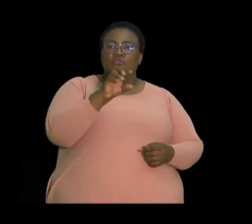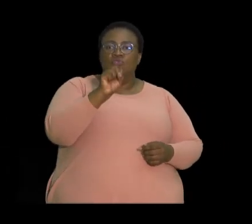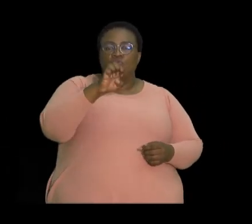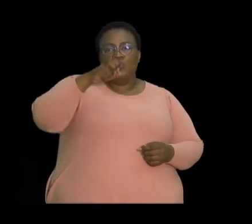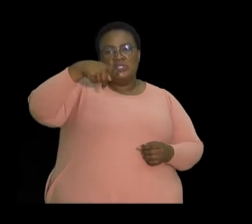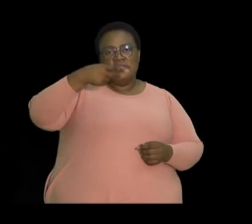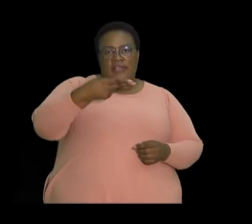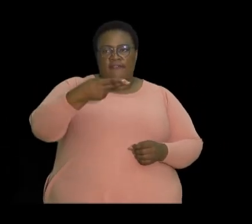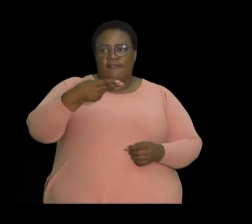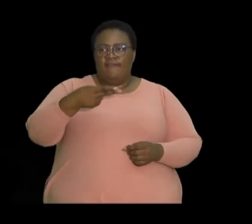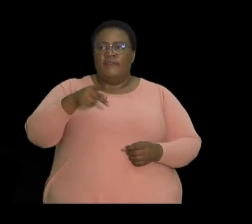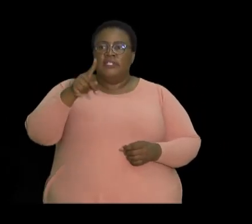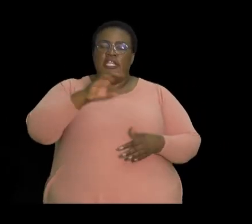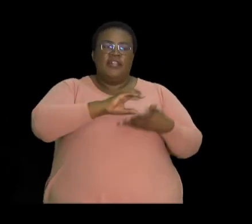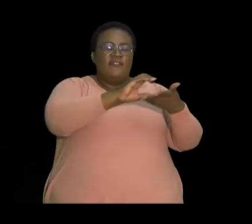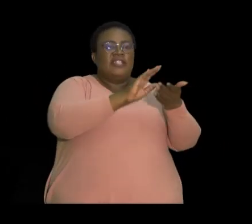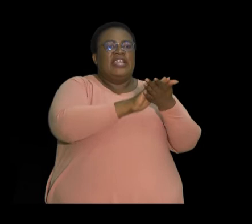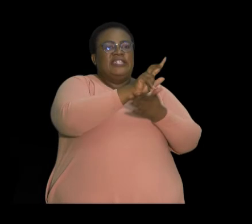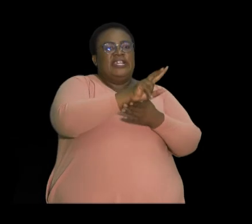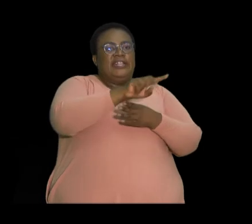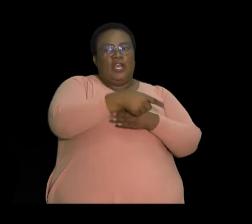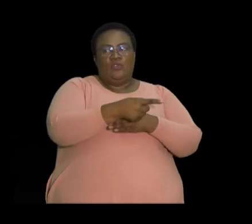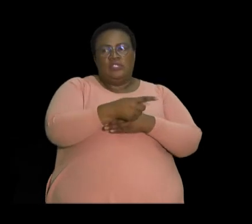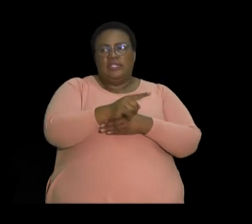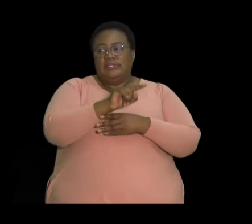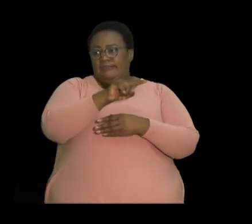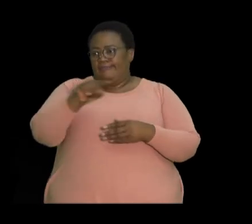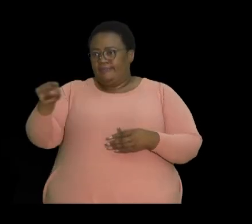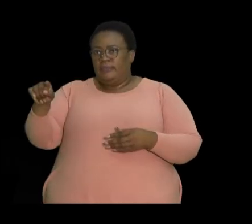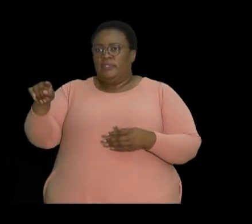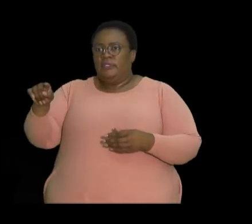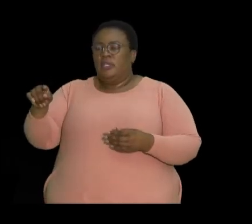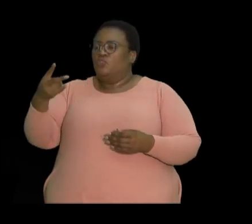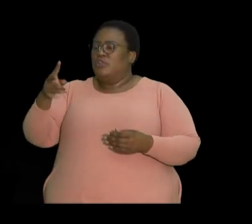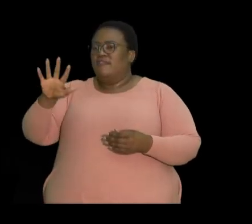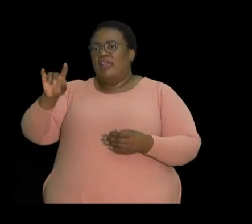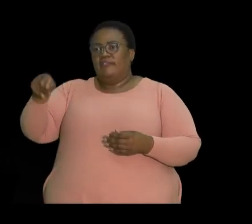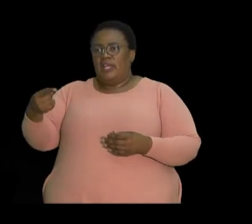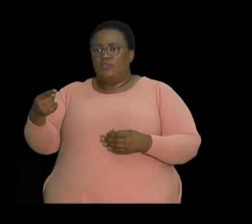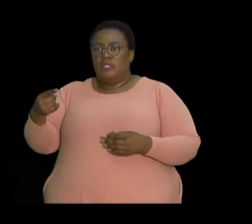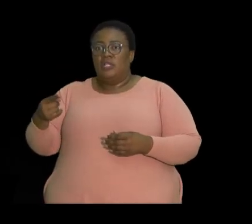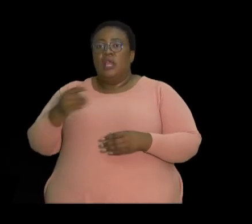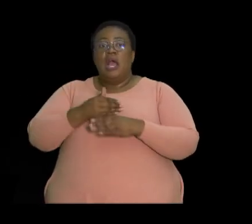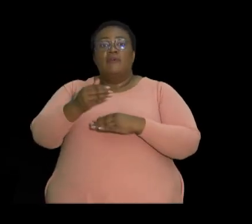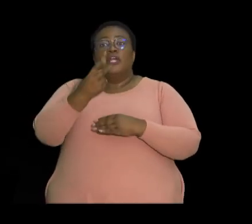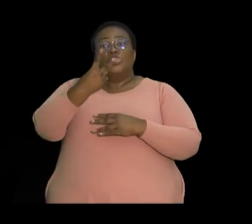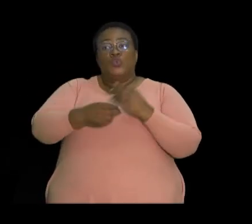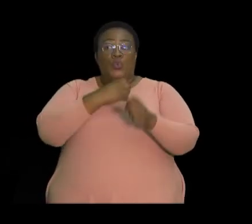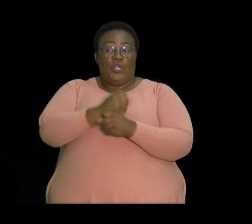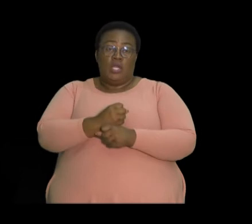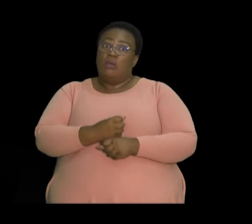which is Joseph. Invest 18,000 and it grows to 25,000 over a period of 2